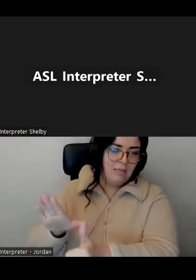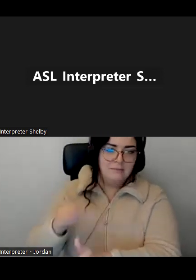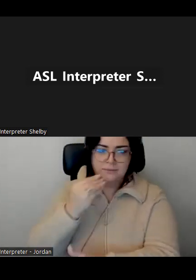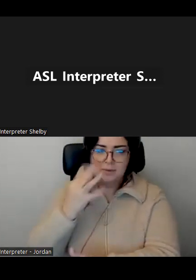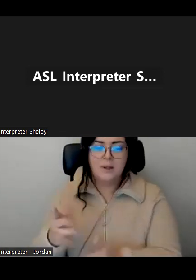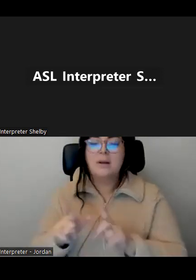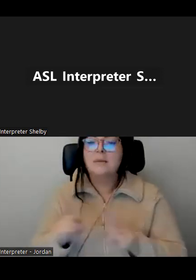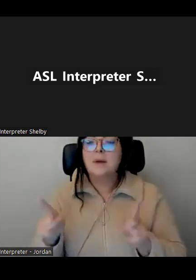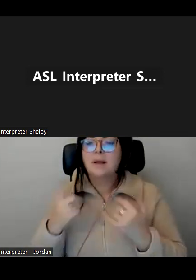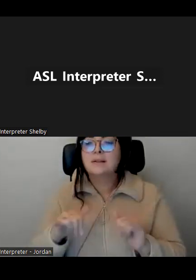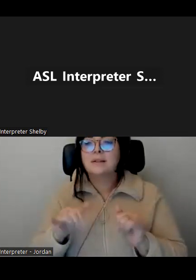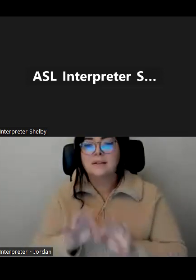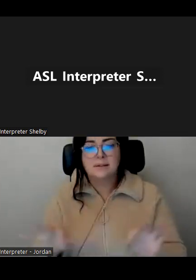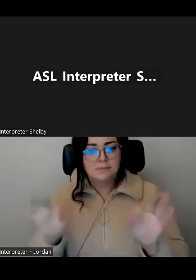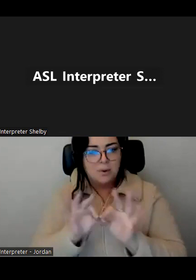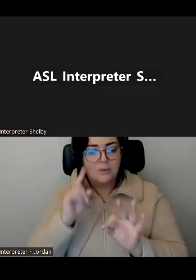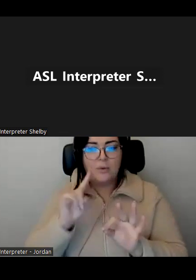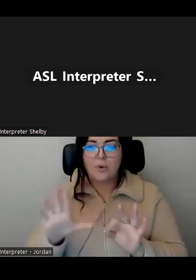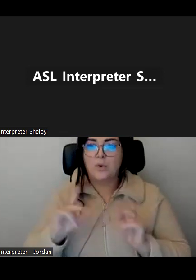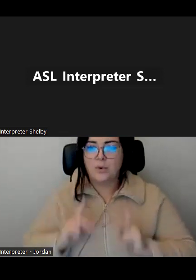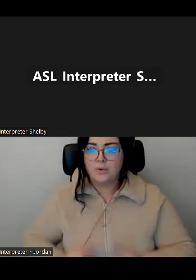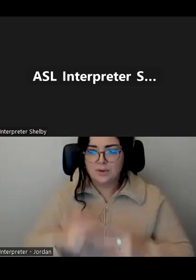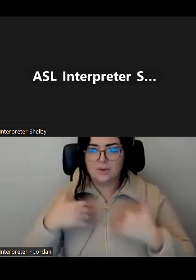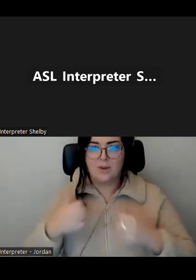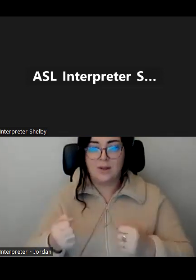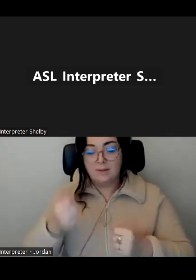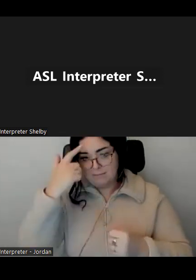But it's also very important, not only through physical health, but mental health, to